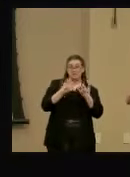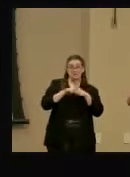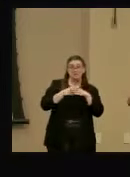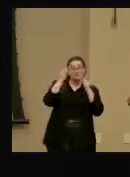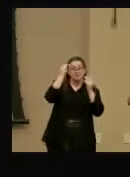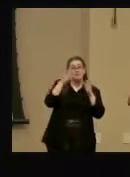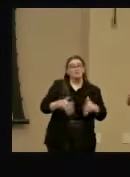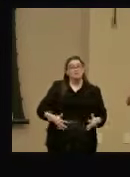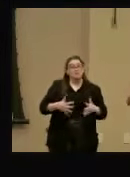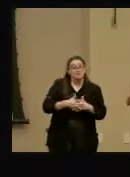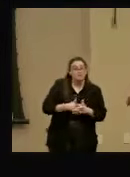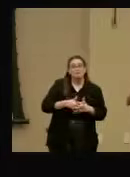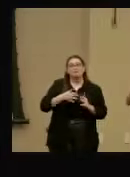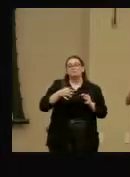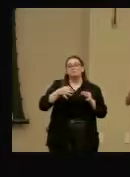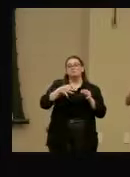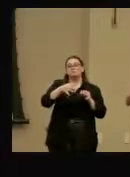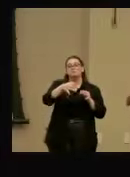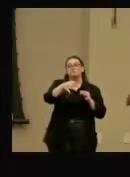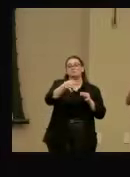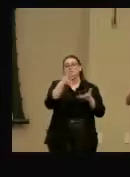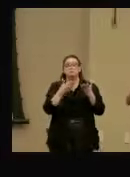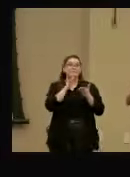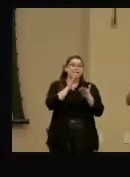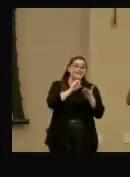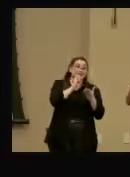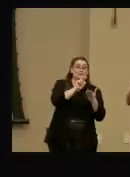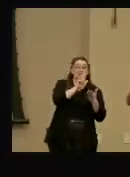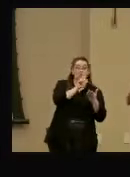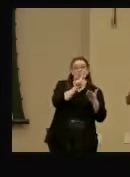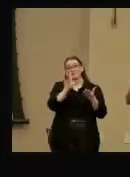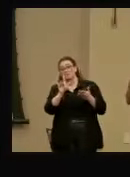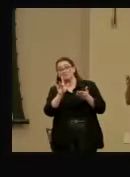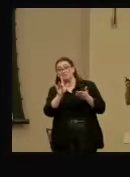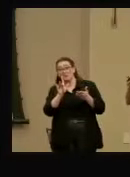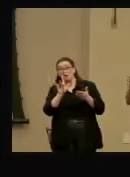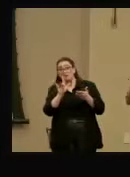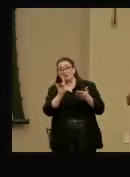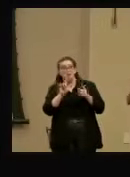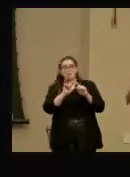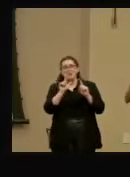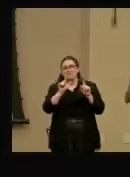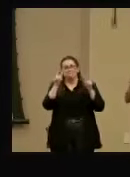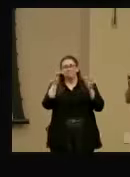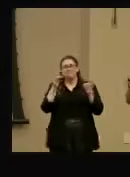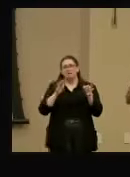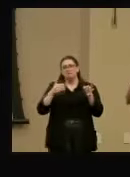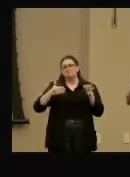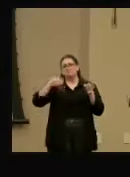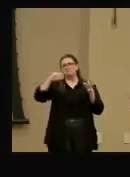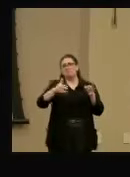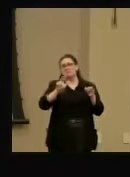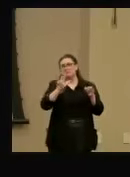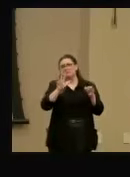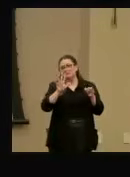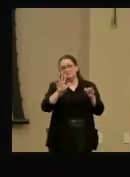Maybe, rather than having a family at 23, 25 as they originally planned, maybe it's going to be 35, and that's a little bit later, and that